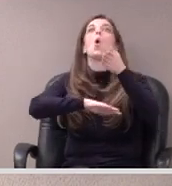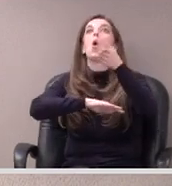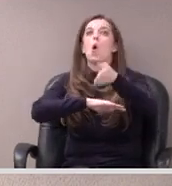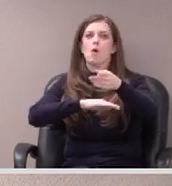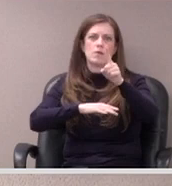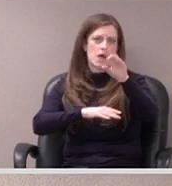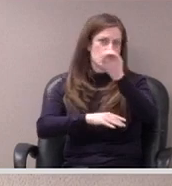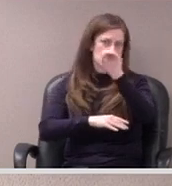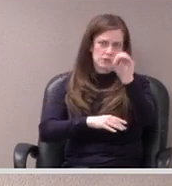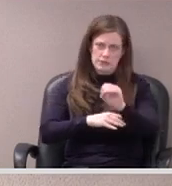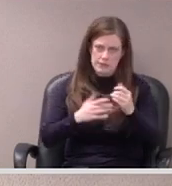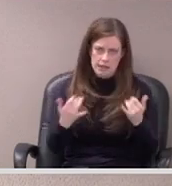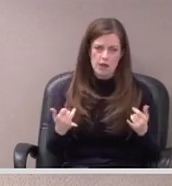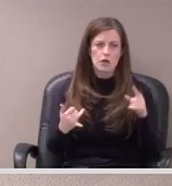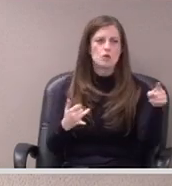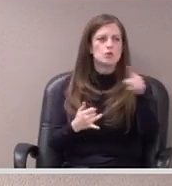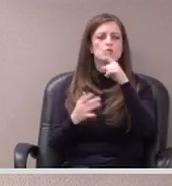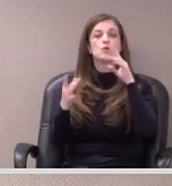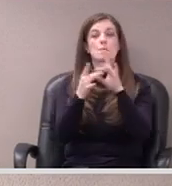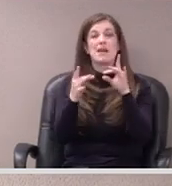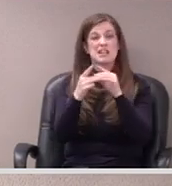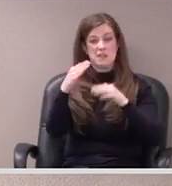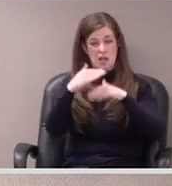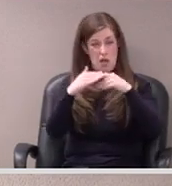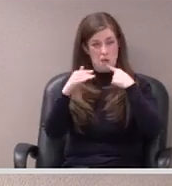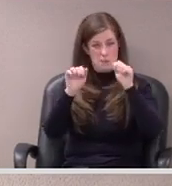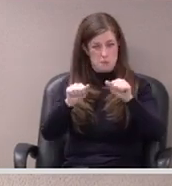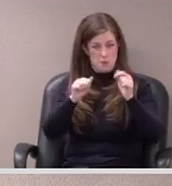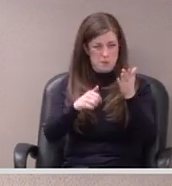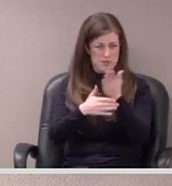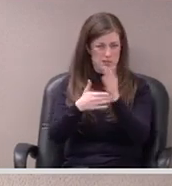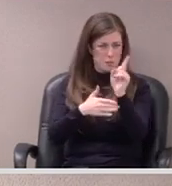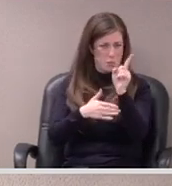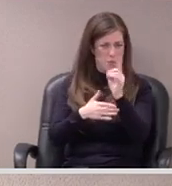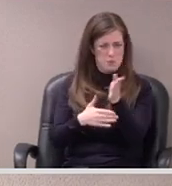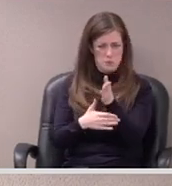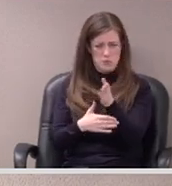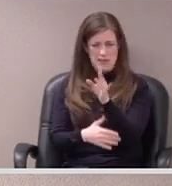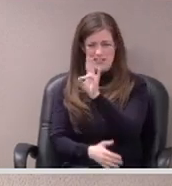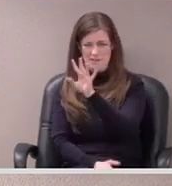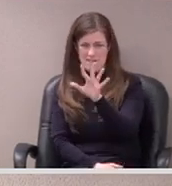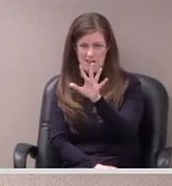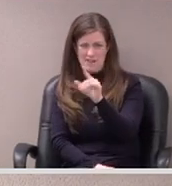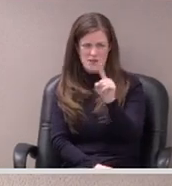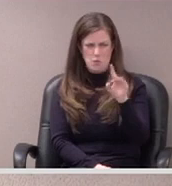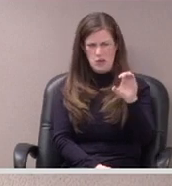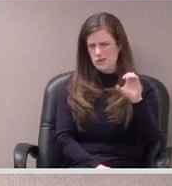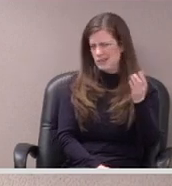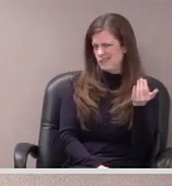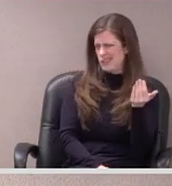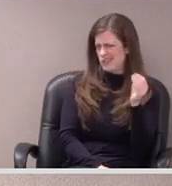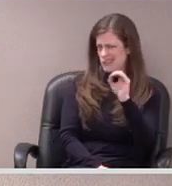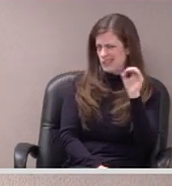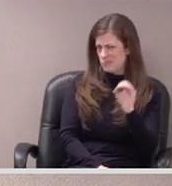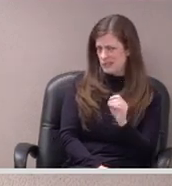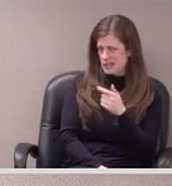100% capacity. Now, you all mentioned that the optimal capacity is somewhere between a 75 and